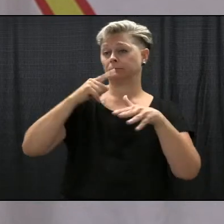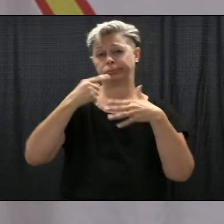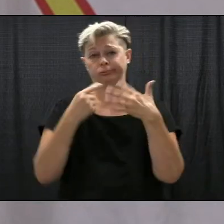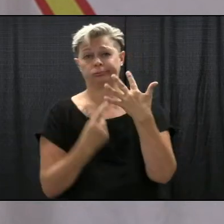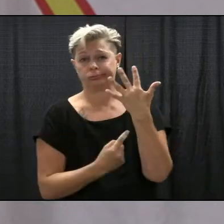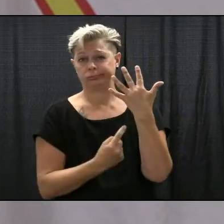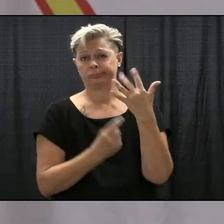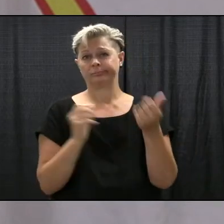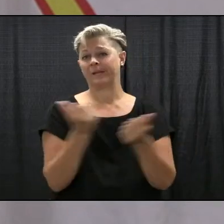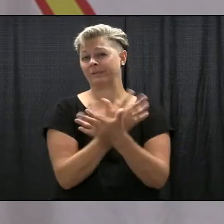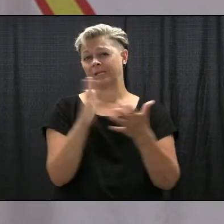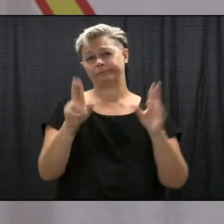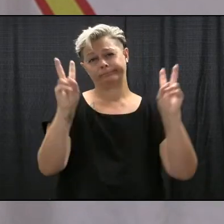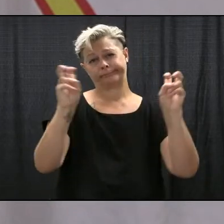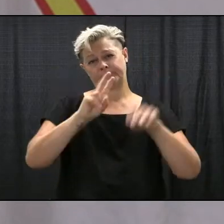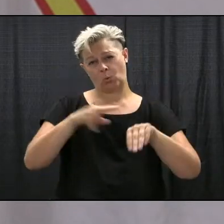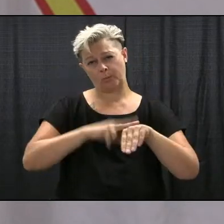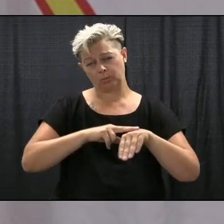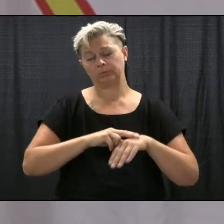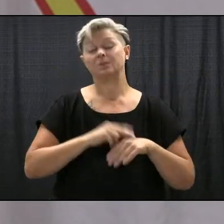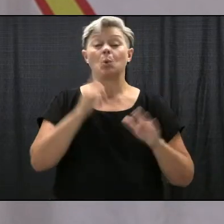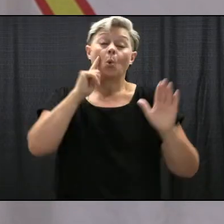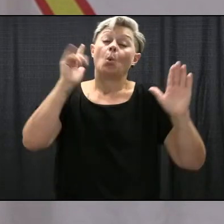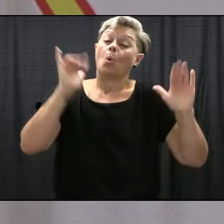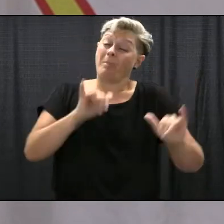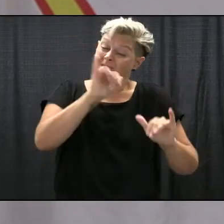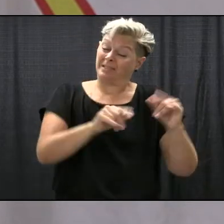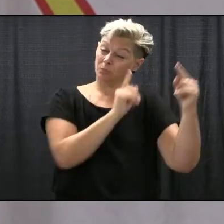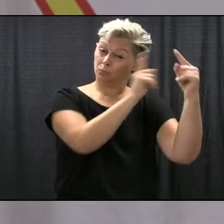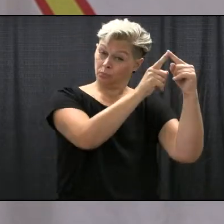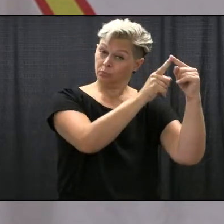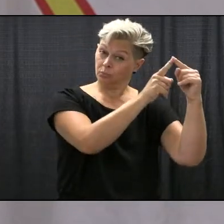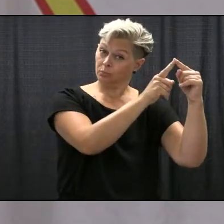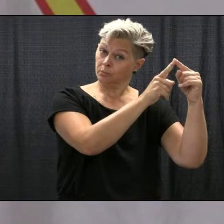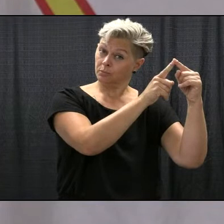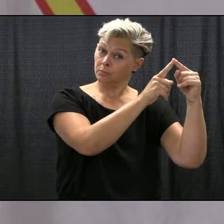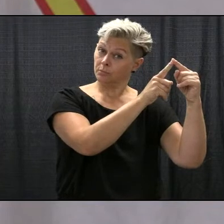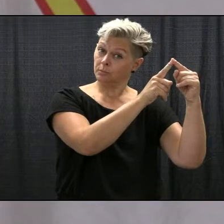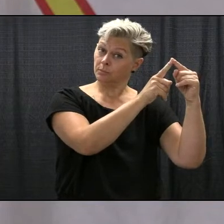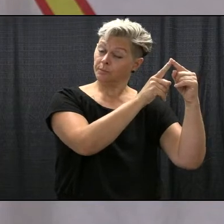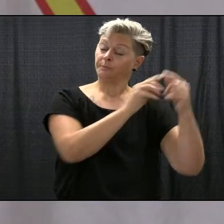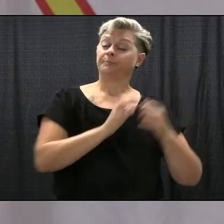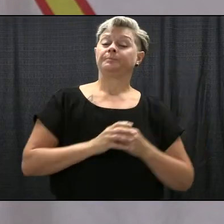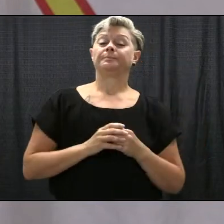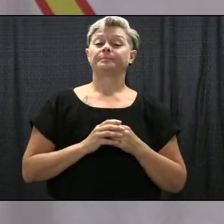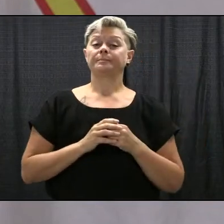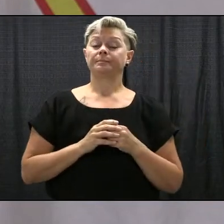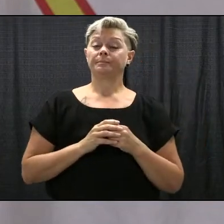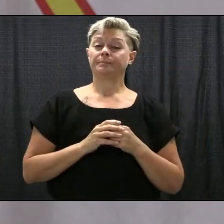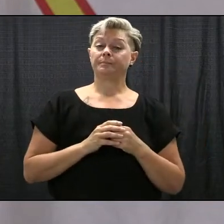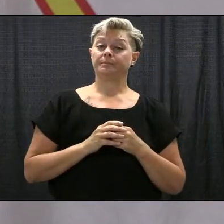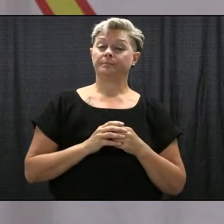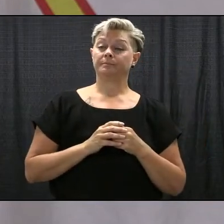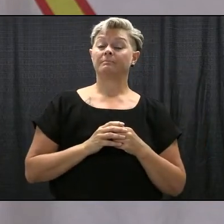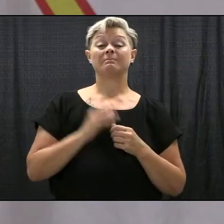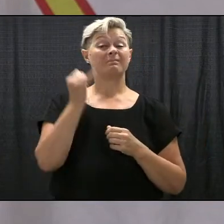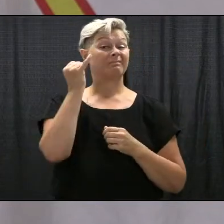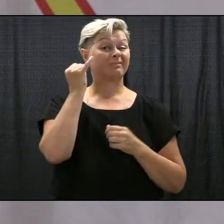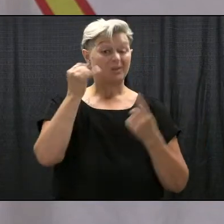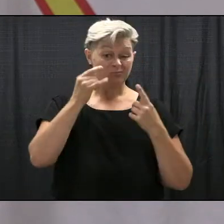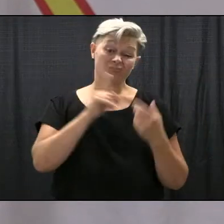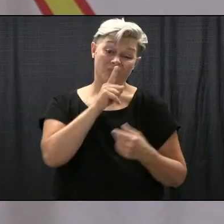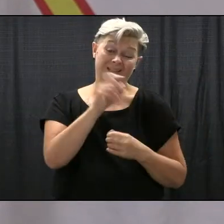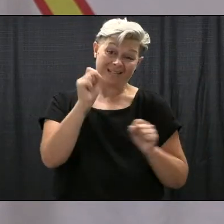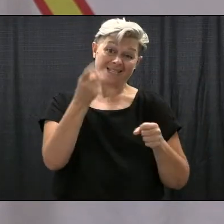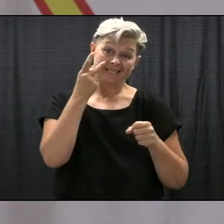that's where we hope to be, and I think with regard to choral singing in general, again, with good vaccination rates